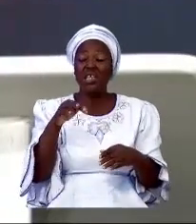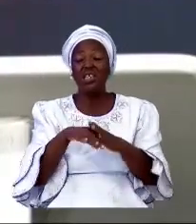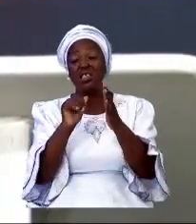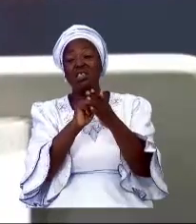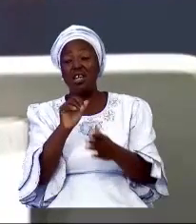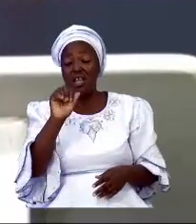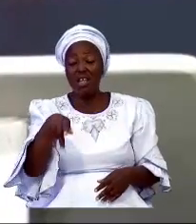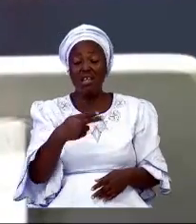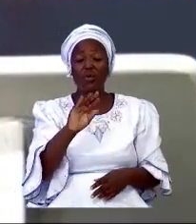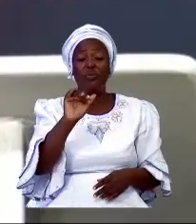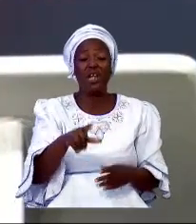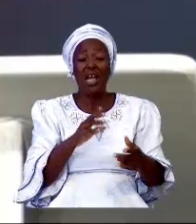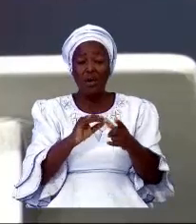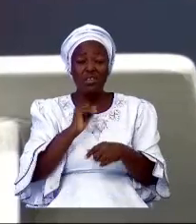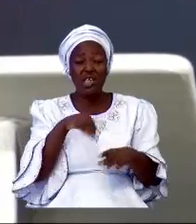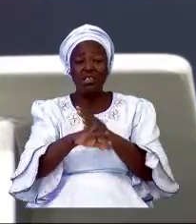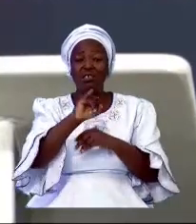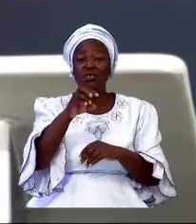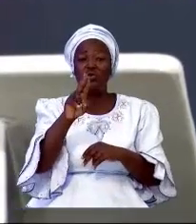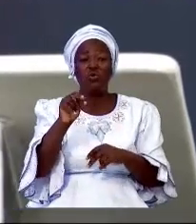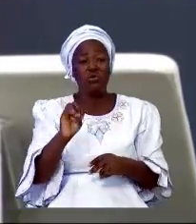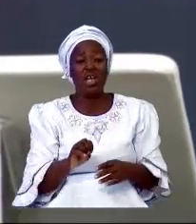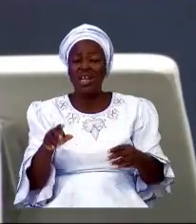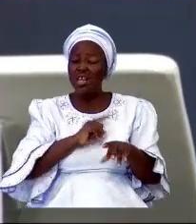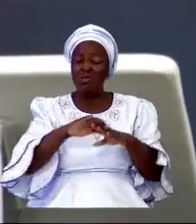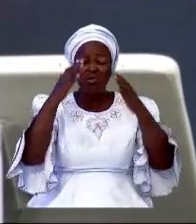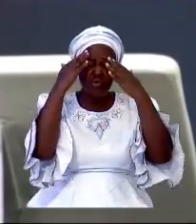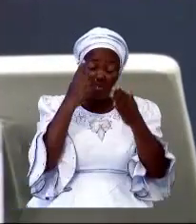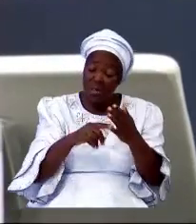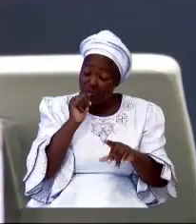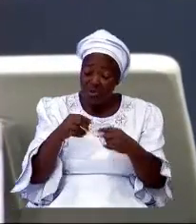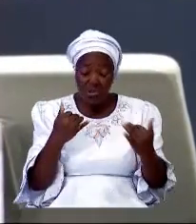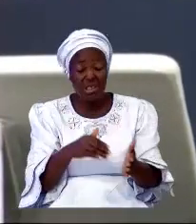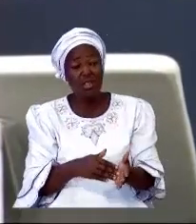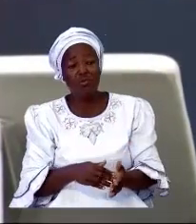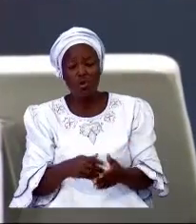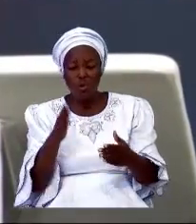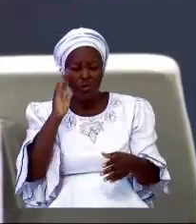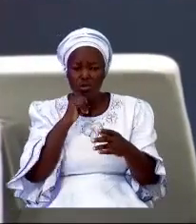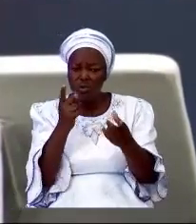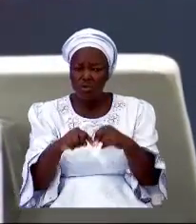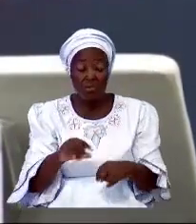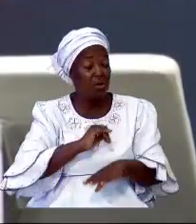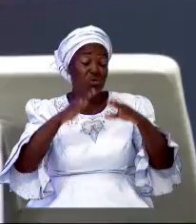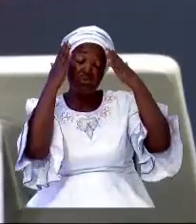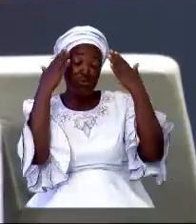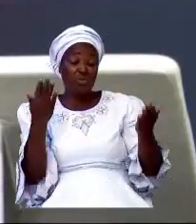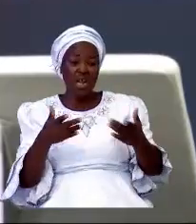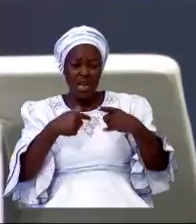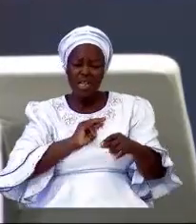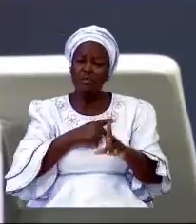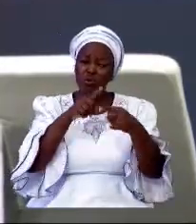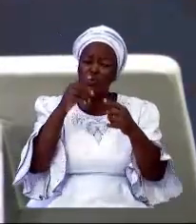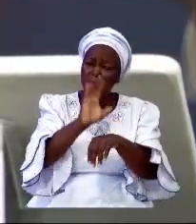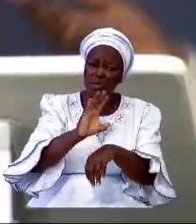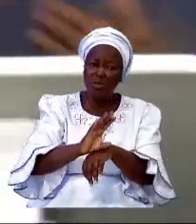I've gone before. I was there in April. I was there in June. I don't know what I'm going to do again. Won't you come? I don't